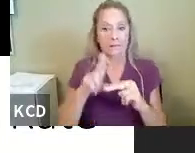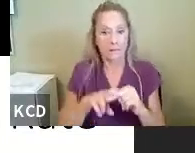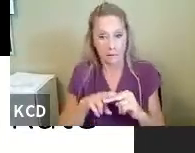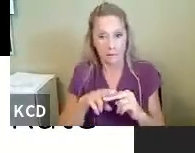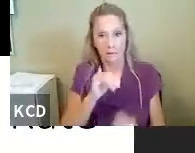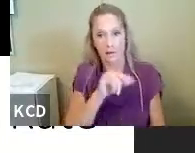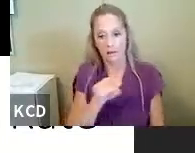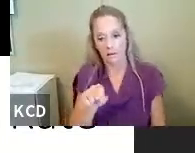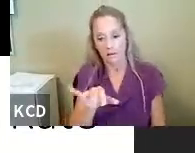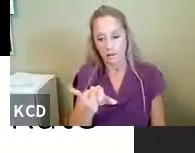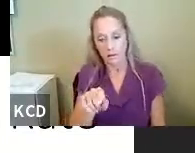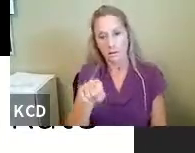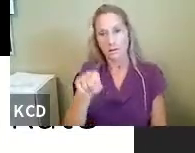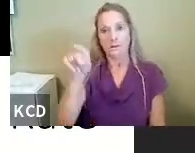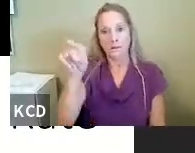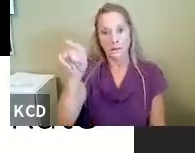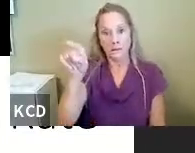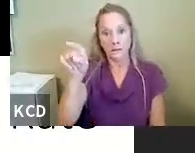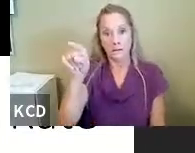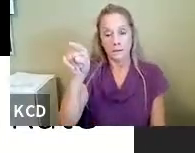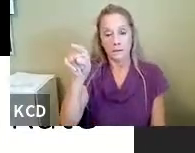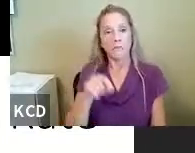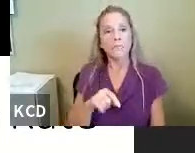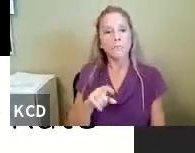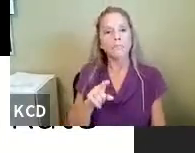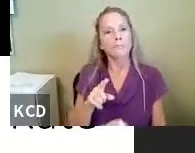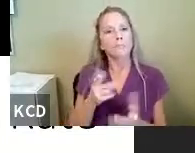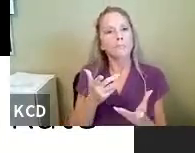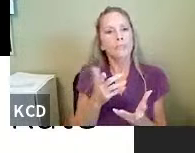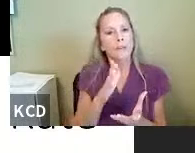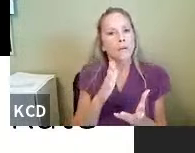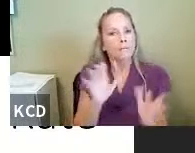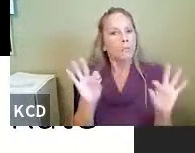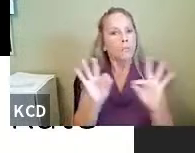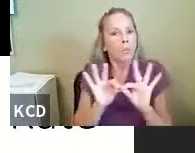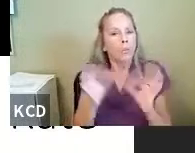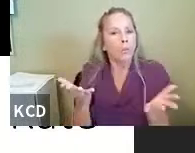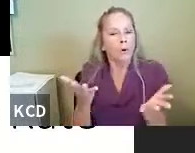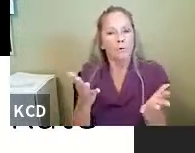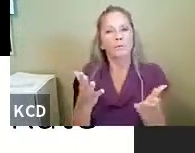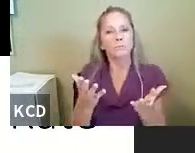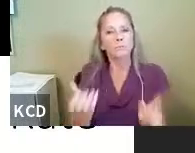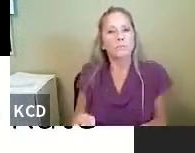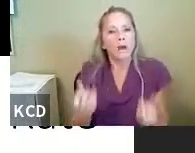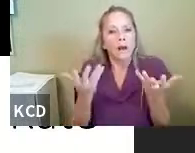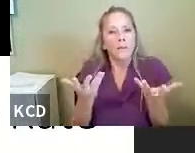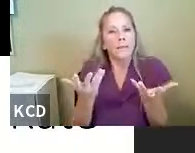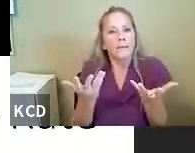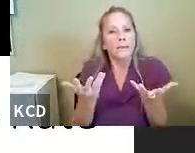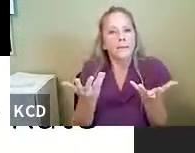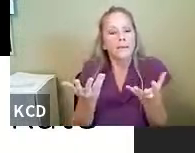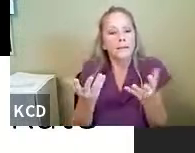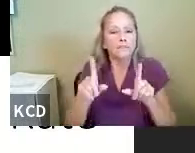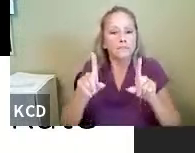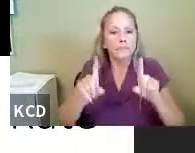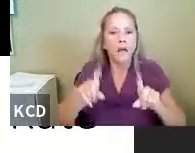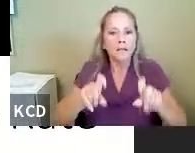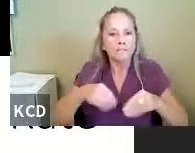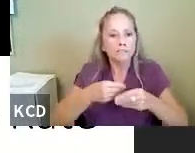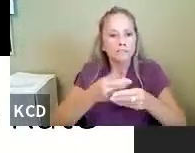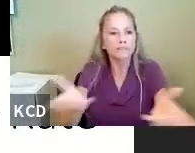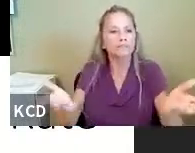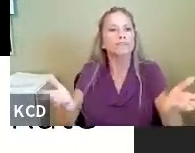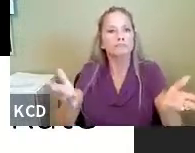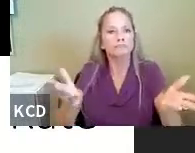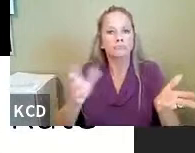other thing that she emphasized is the importance of testing volume. And I've mentioned this before, but I think most people